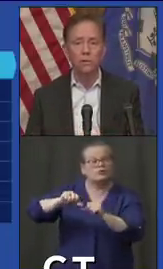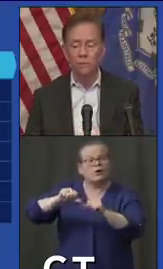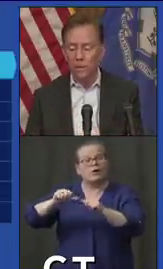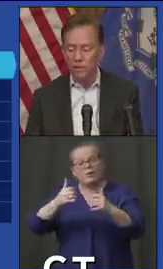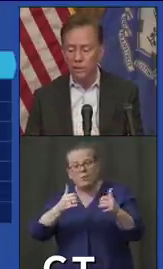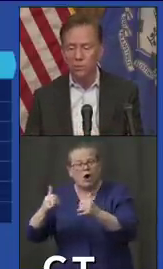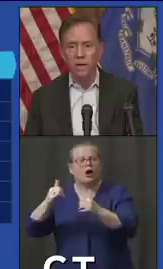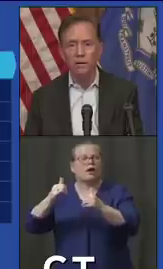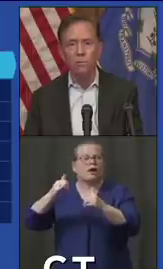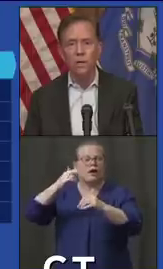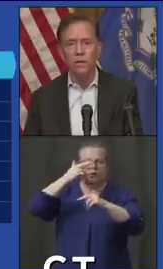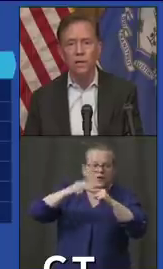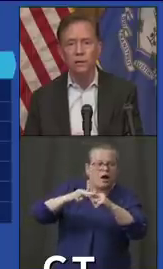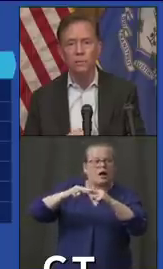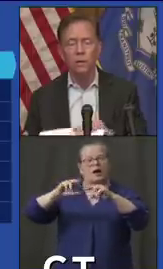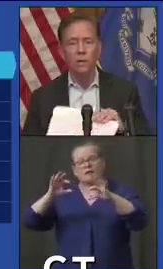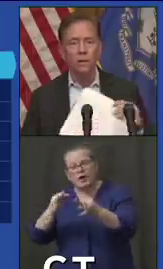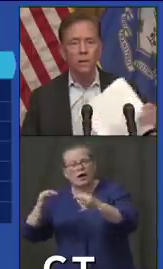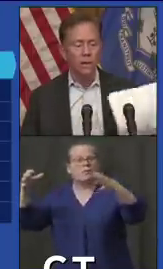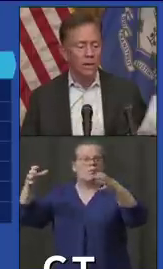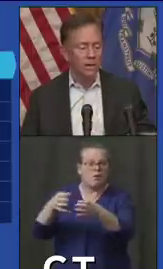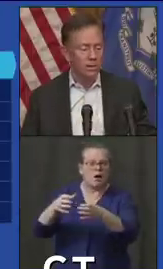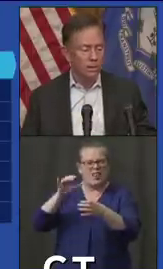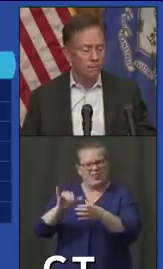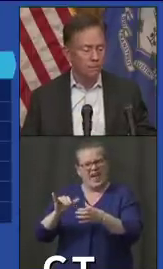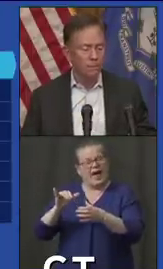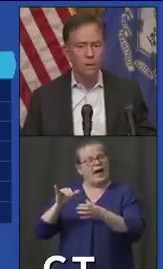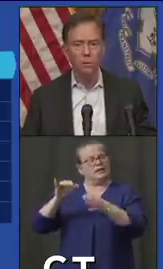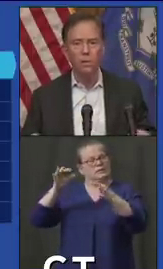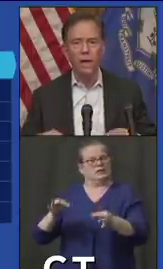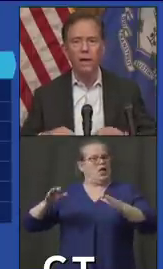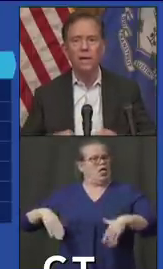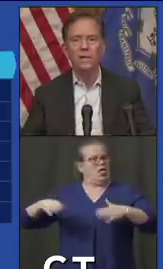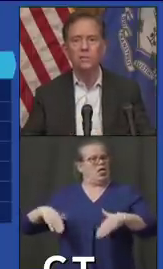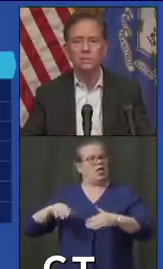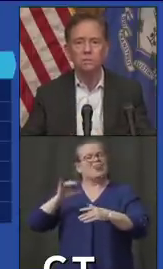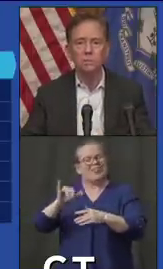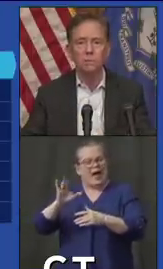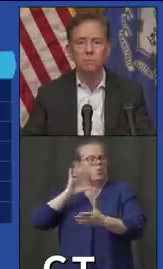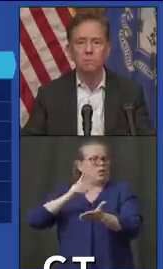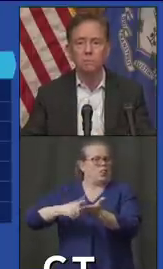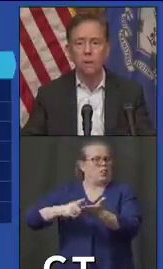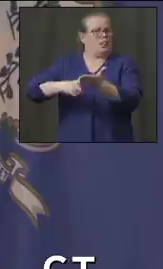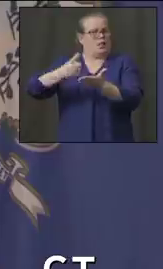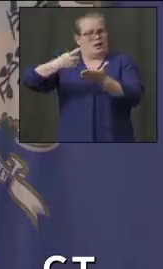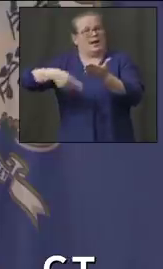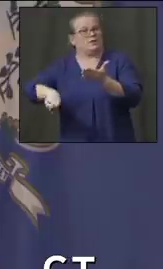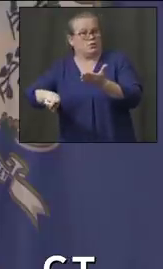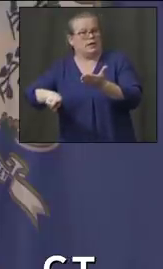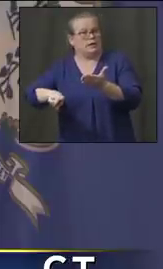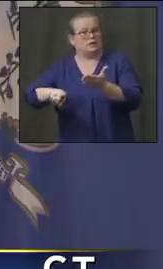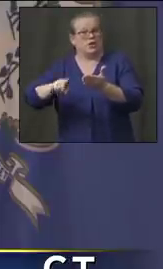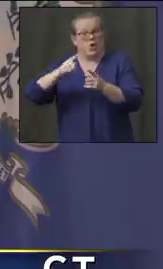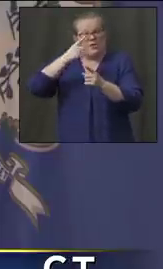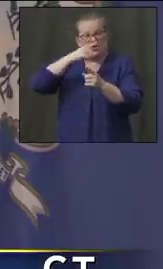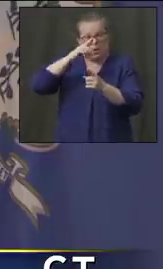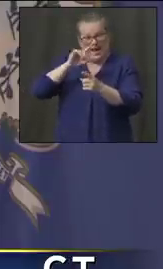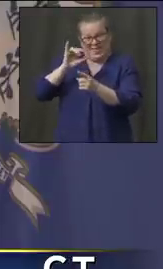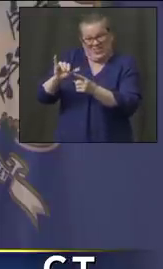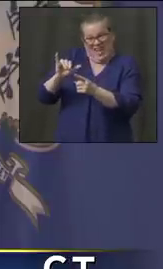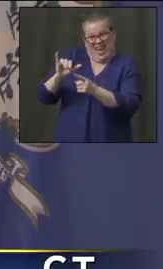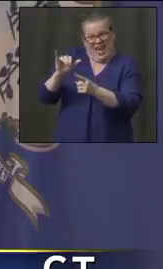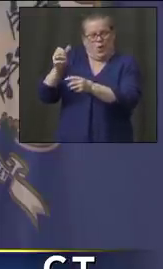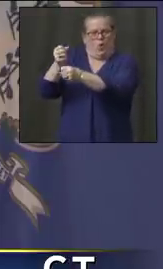more information than we have right now. And you know, with that, I guess maybe we should just open it up to questions,